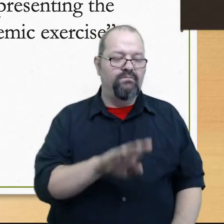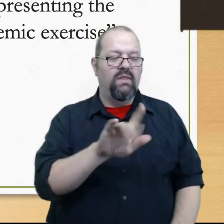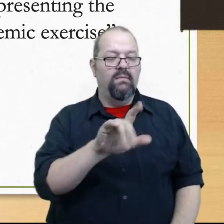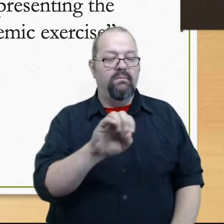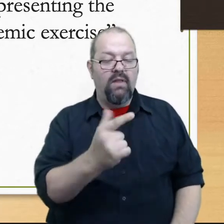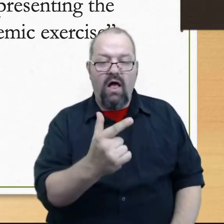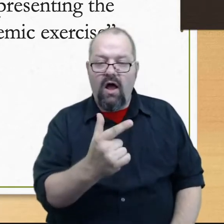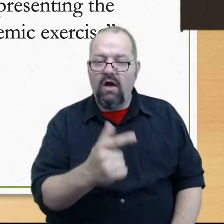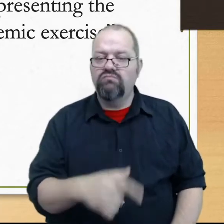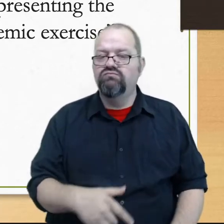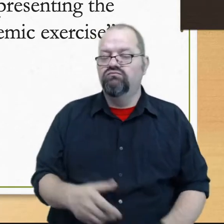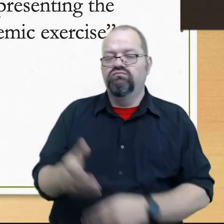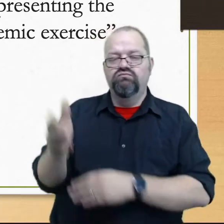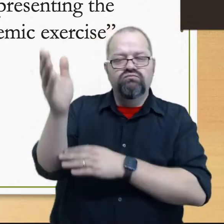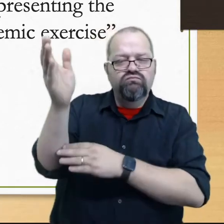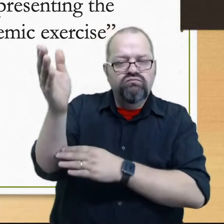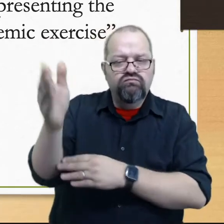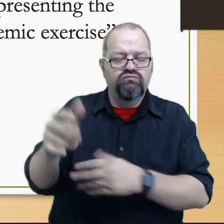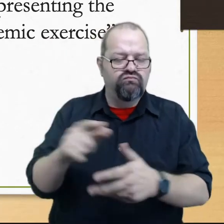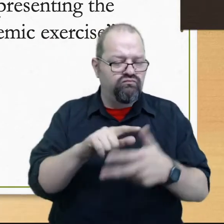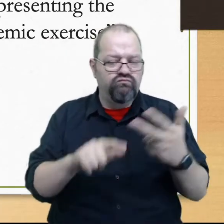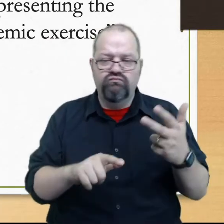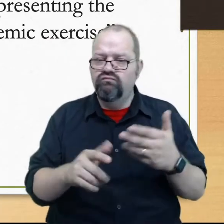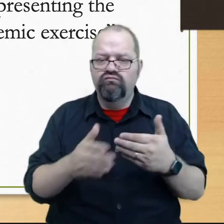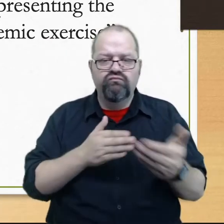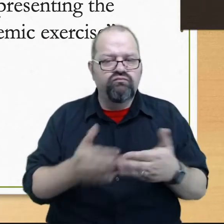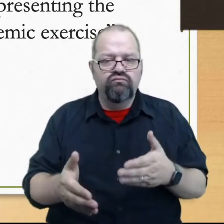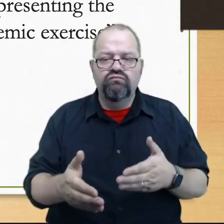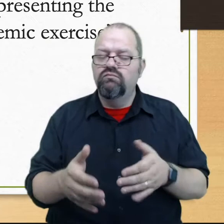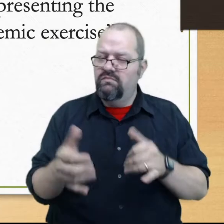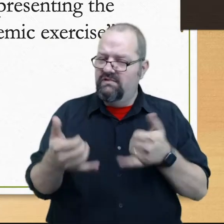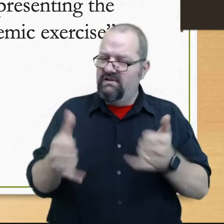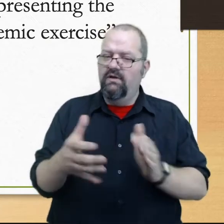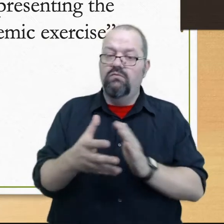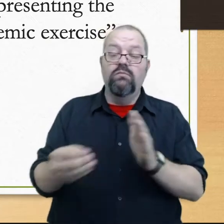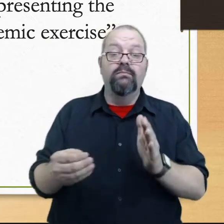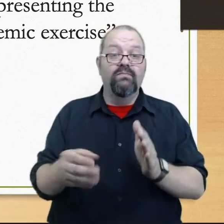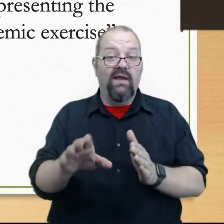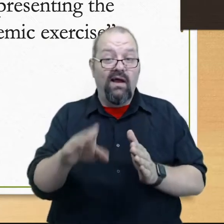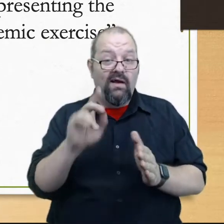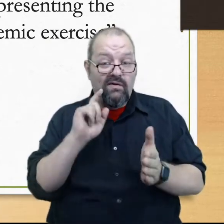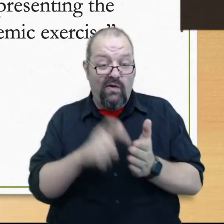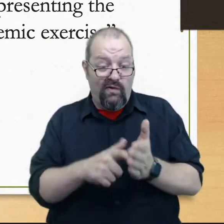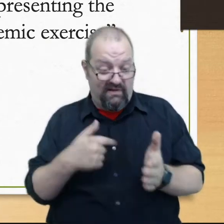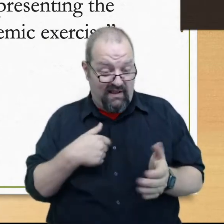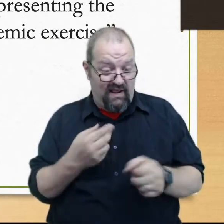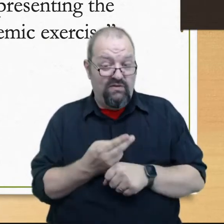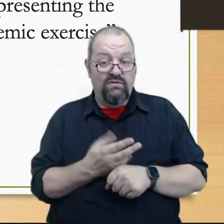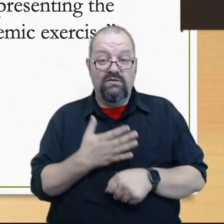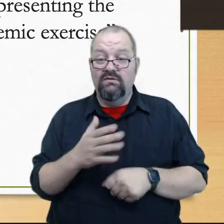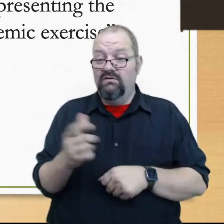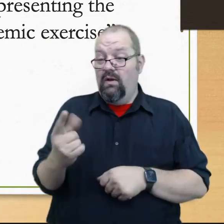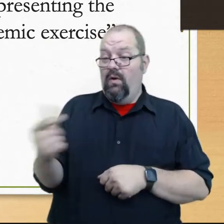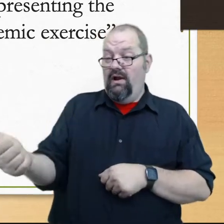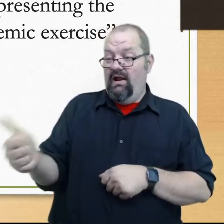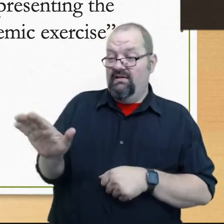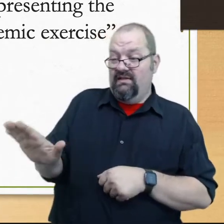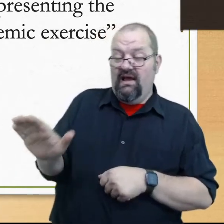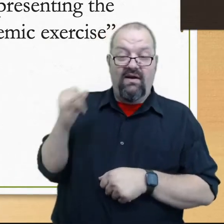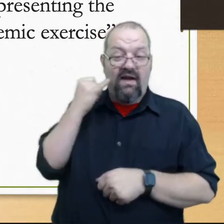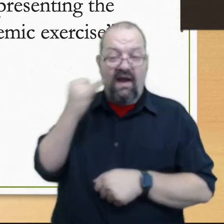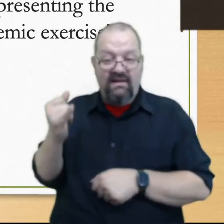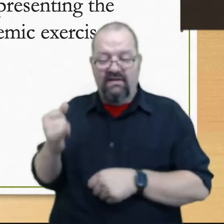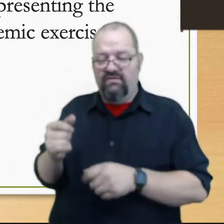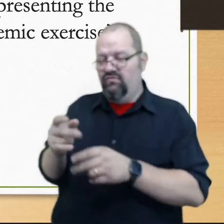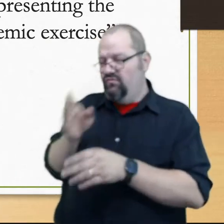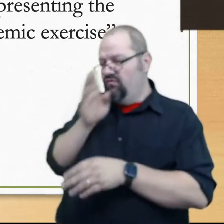even in an oral presentation. You might notice that I myself have used someone else's idea here, in this instance a direct quote